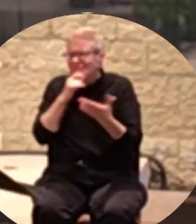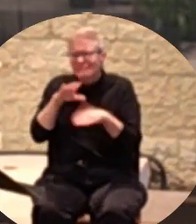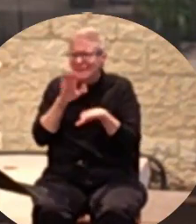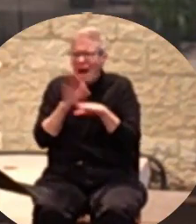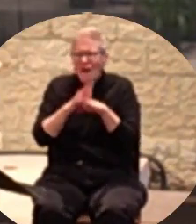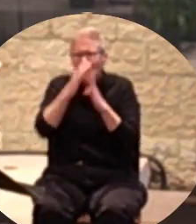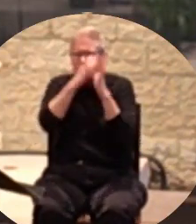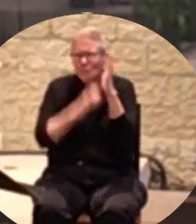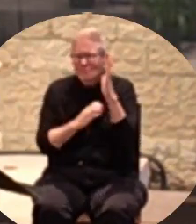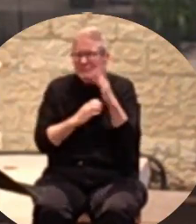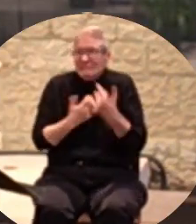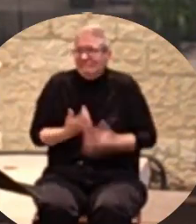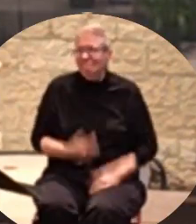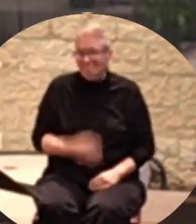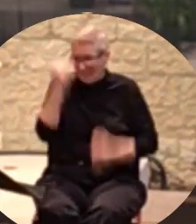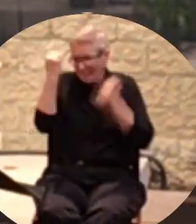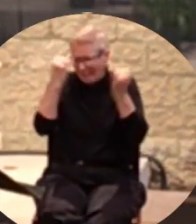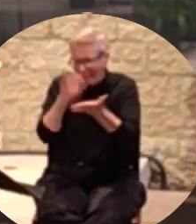Okay?